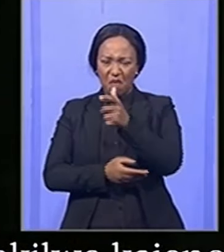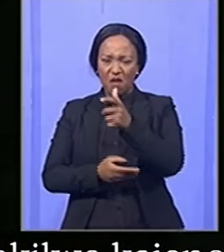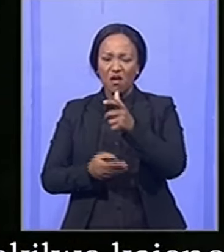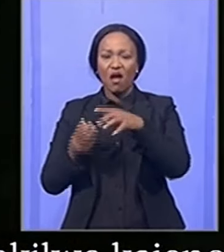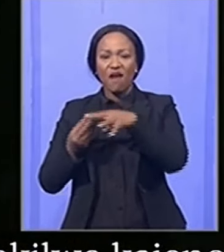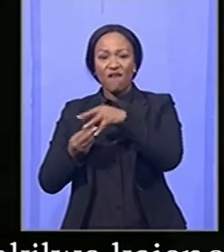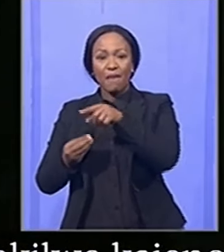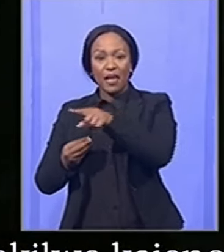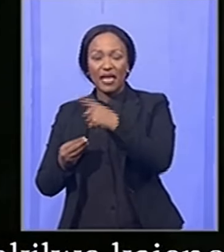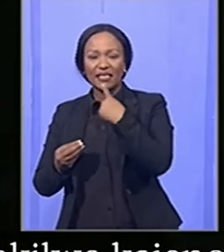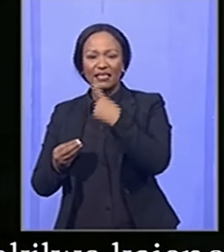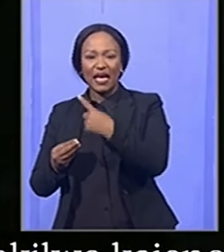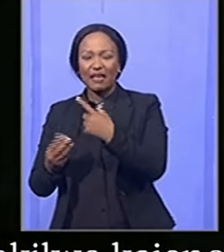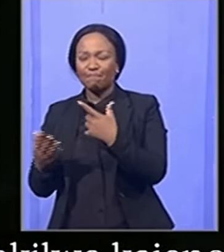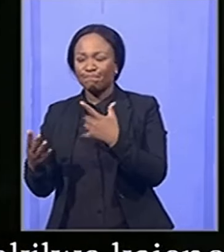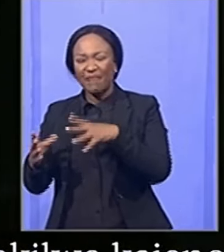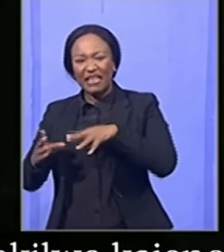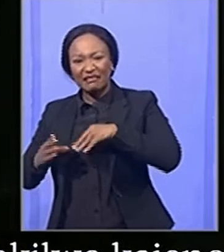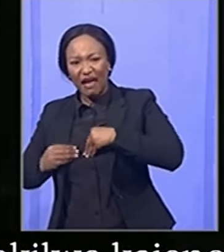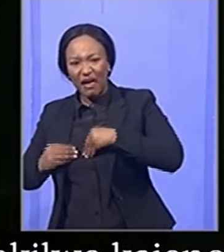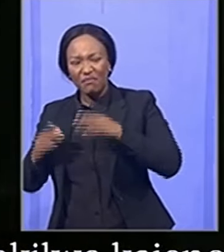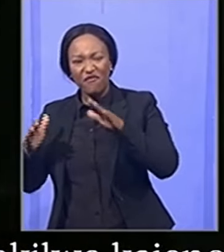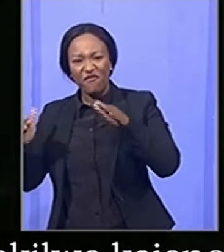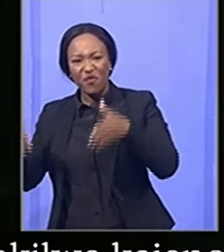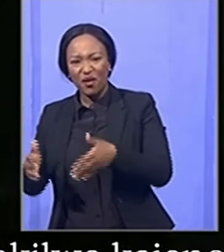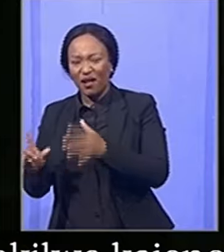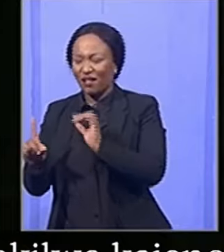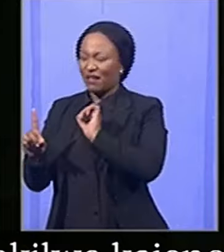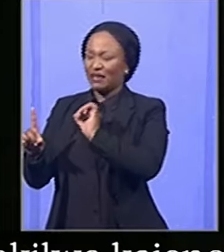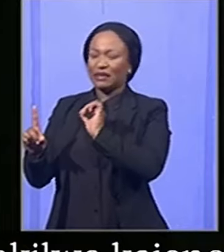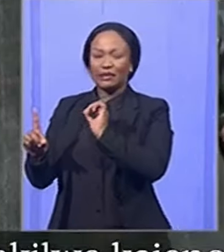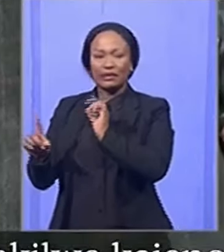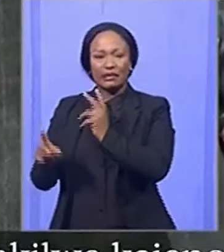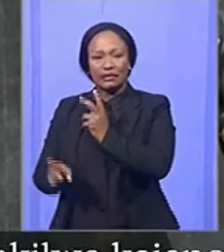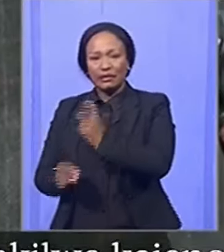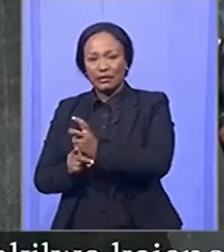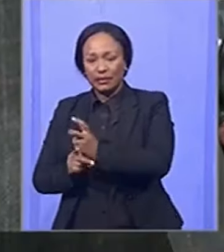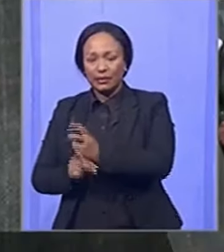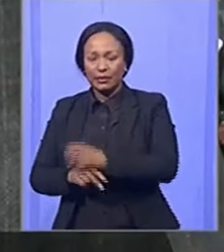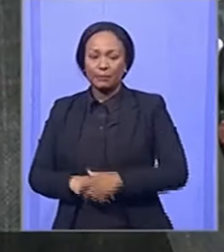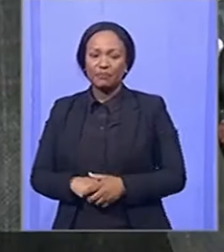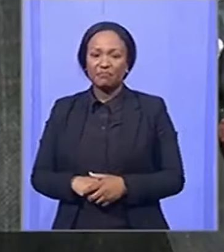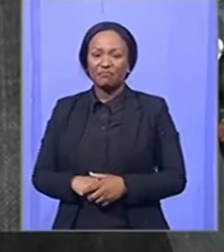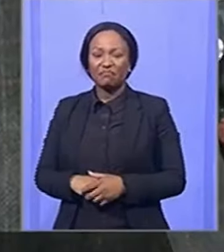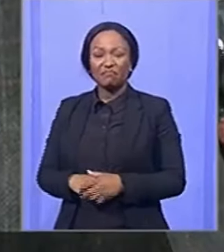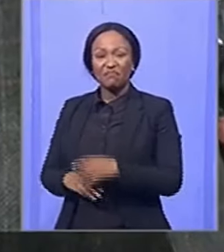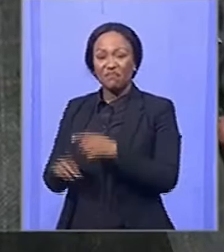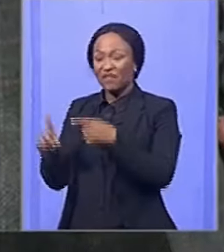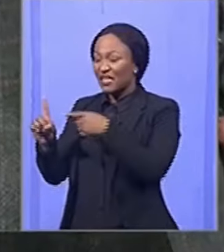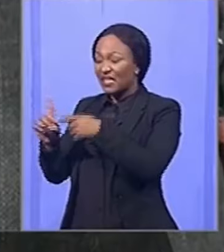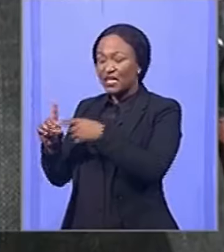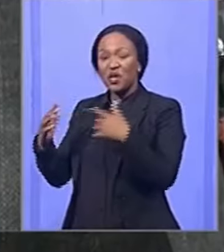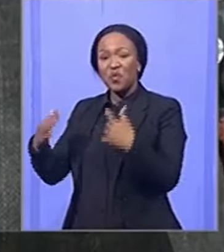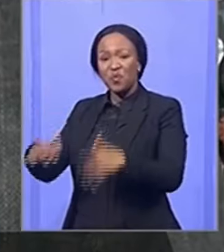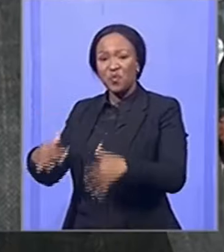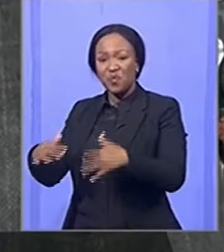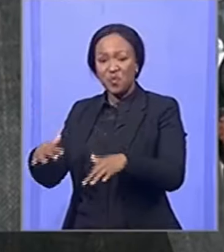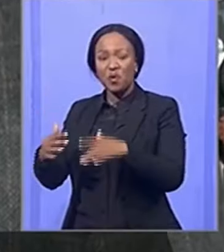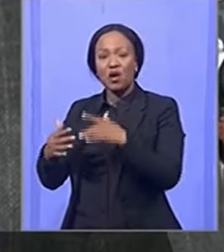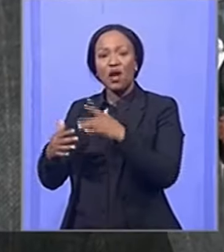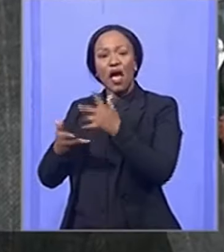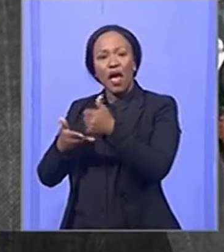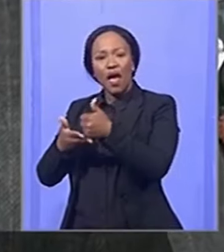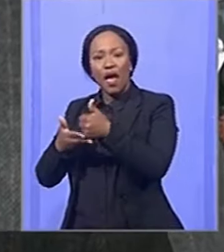lwa gagwe. He touched our lives in many different ways. So yeah, it's very difficult for the family at